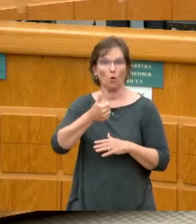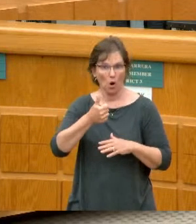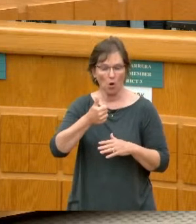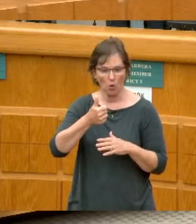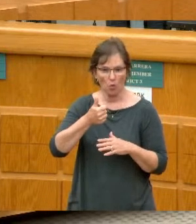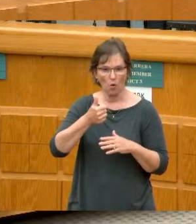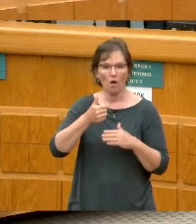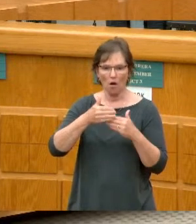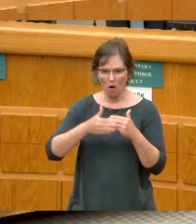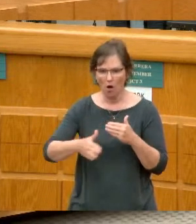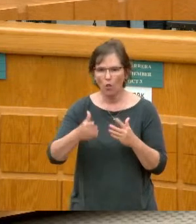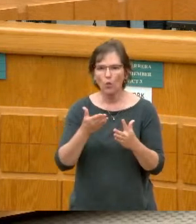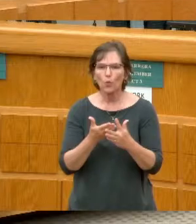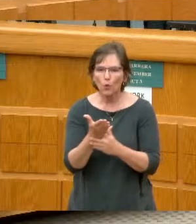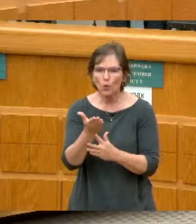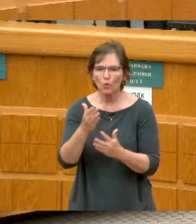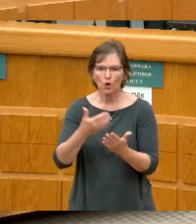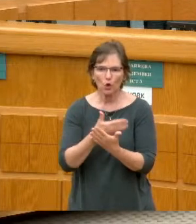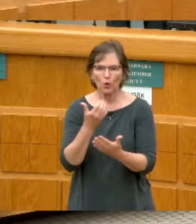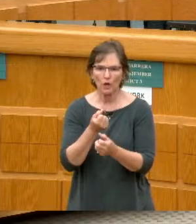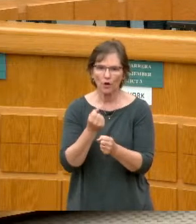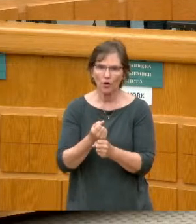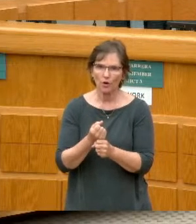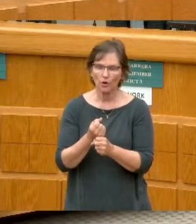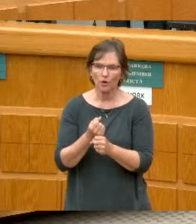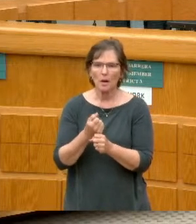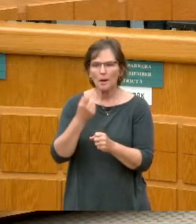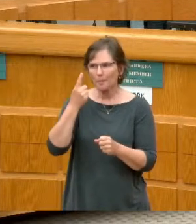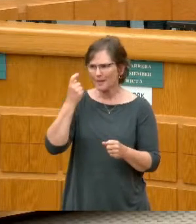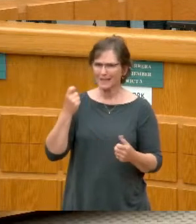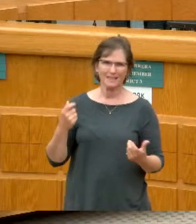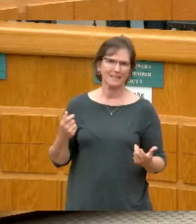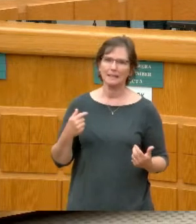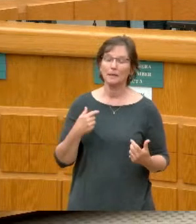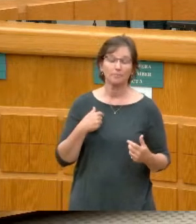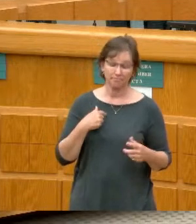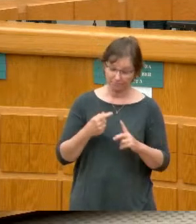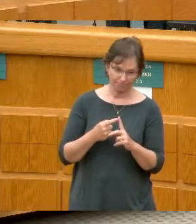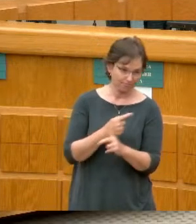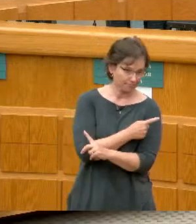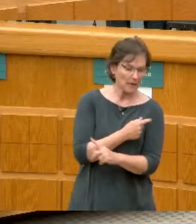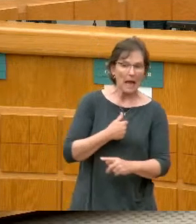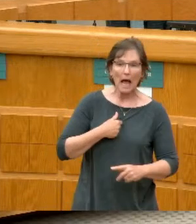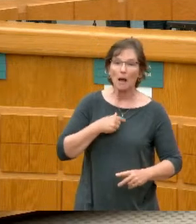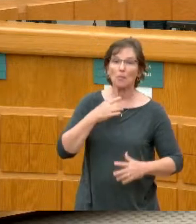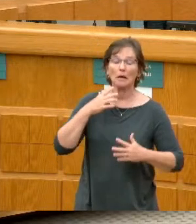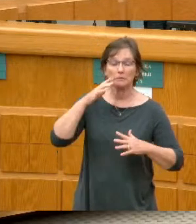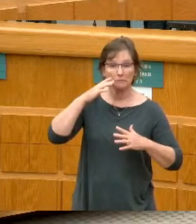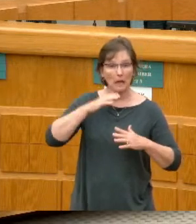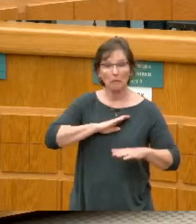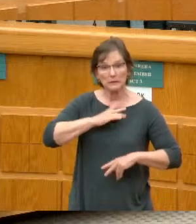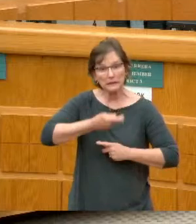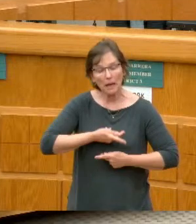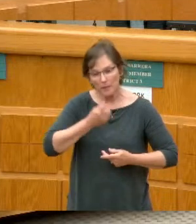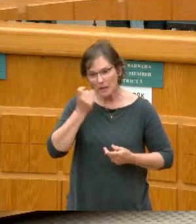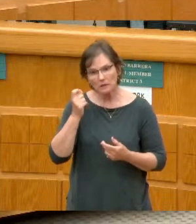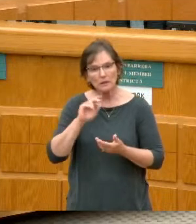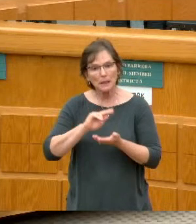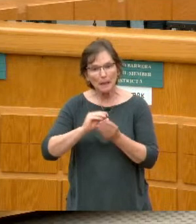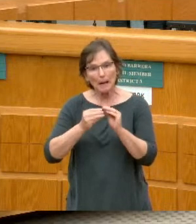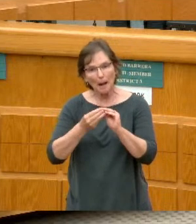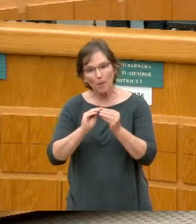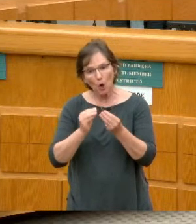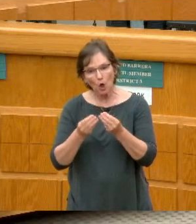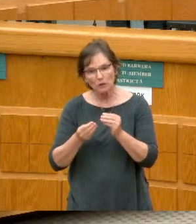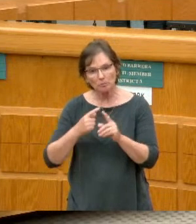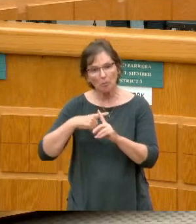county, allocating portions of their CARES Act money to establish between now and the new year all the right